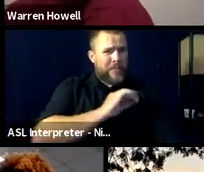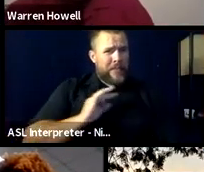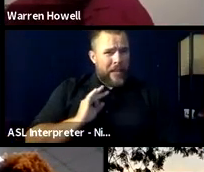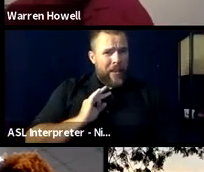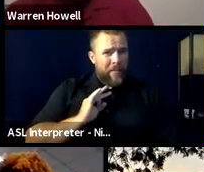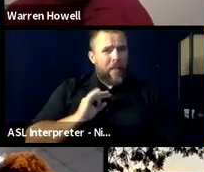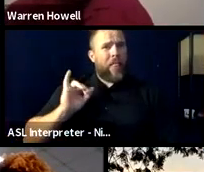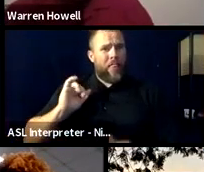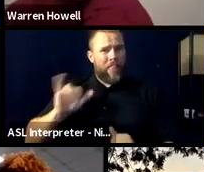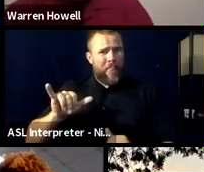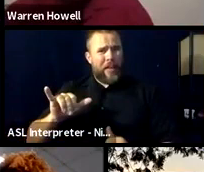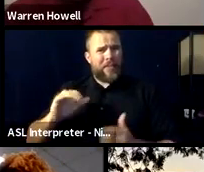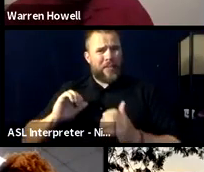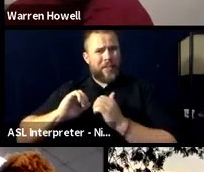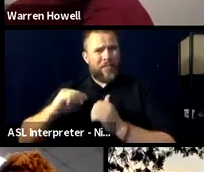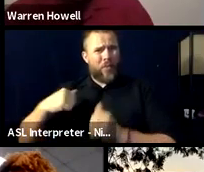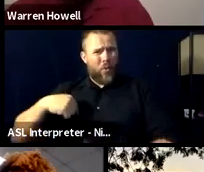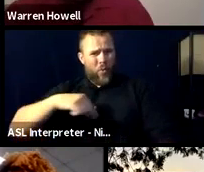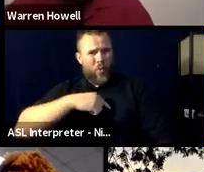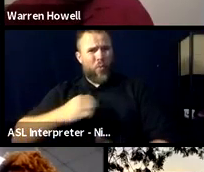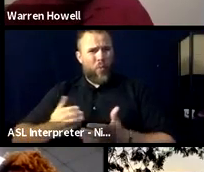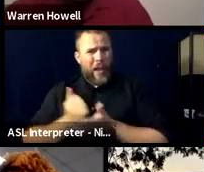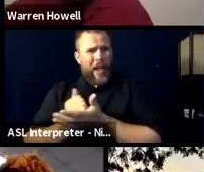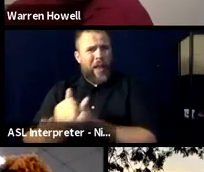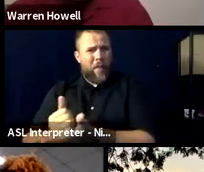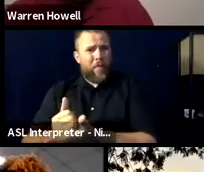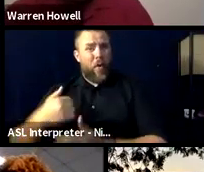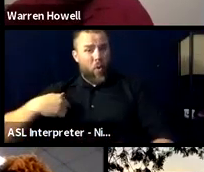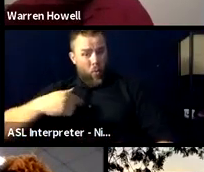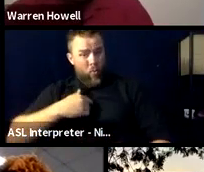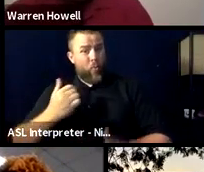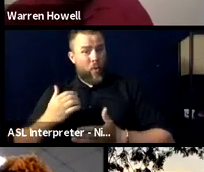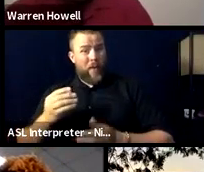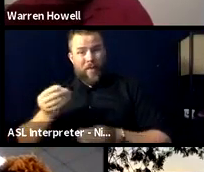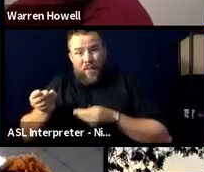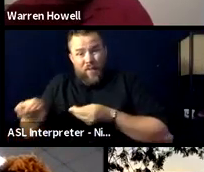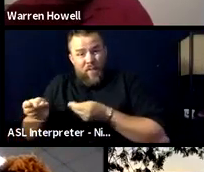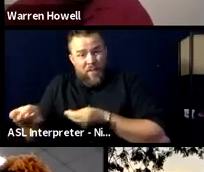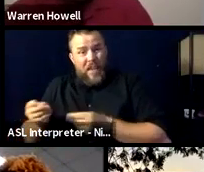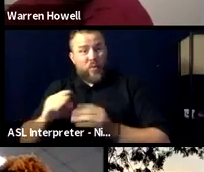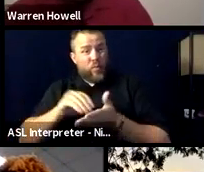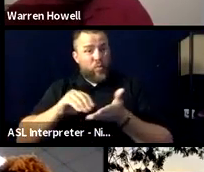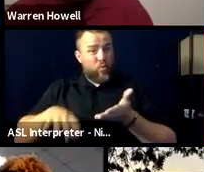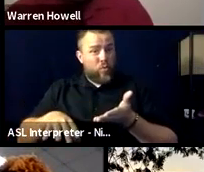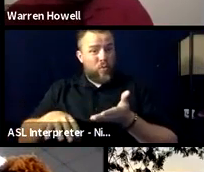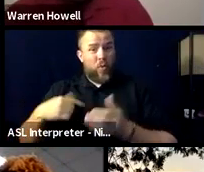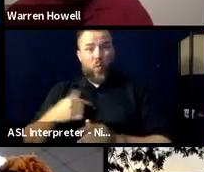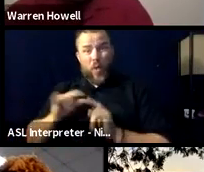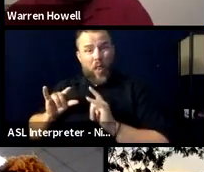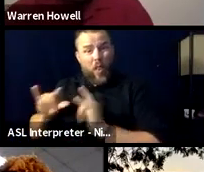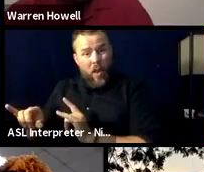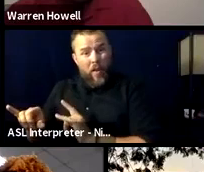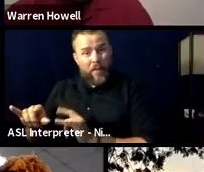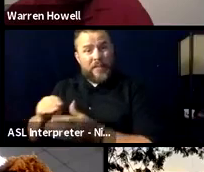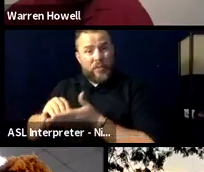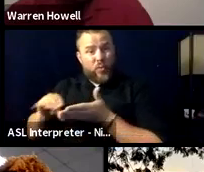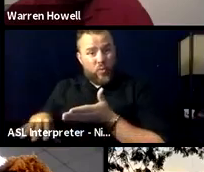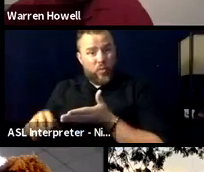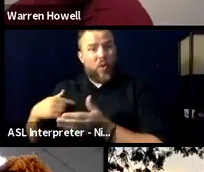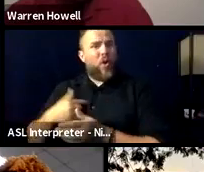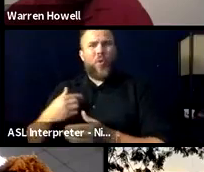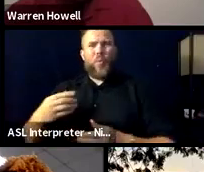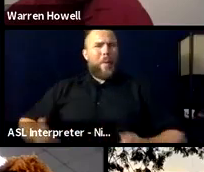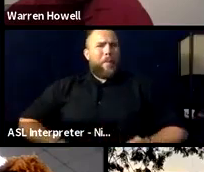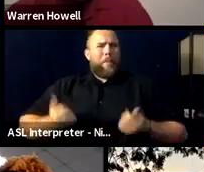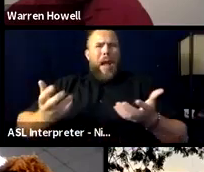help clothe our students, feed them, love them. We spend our money on books, supplies, flexible seating,